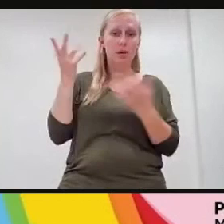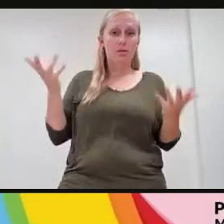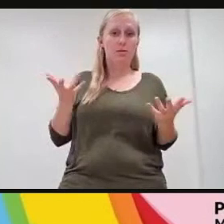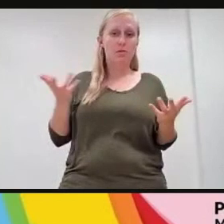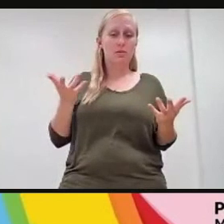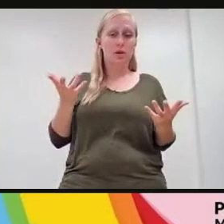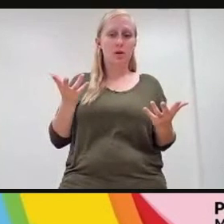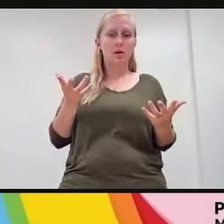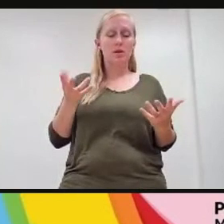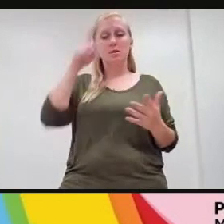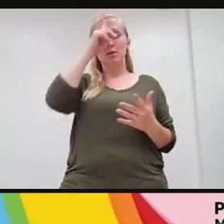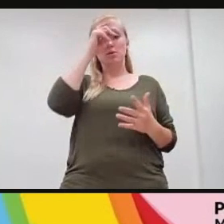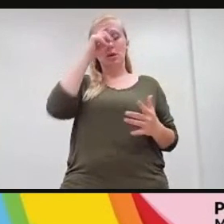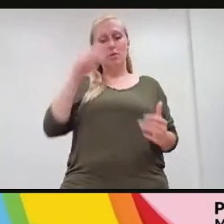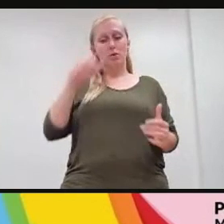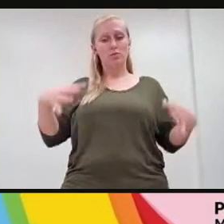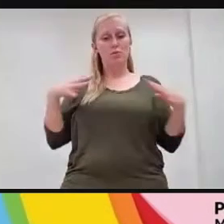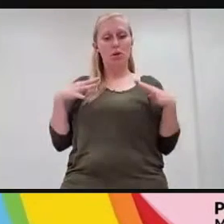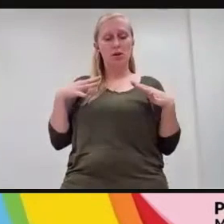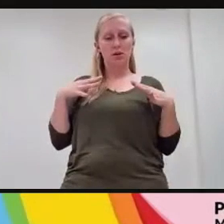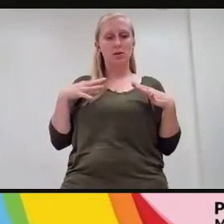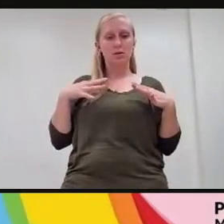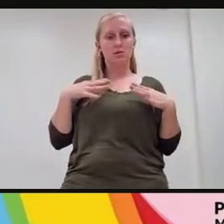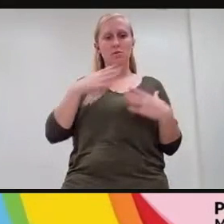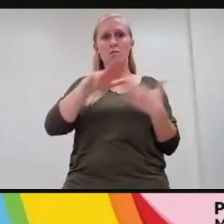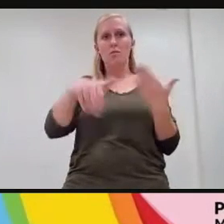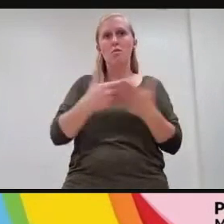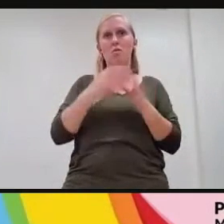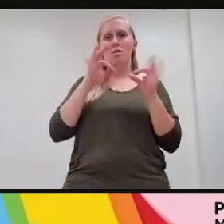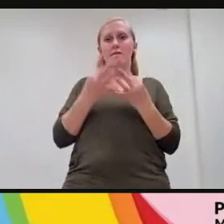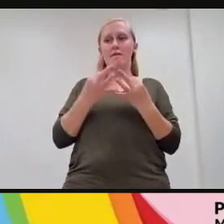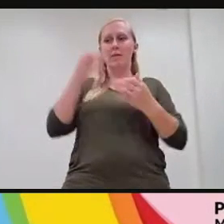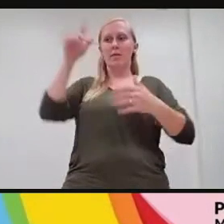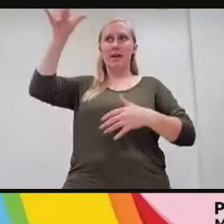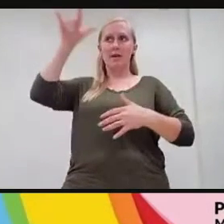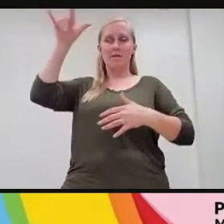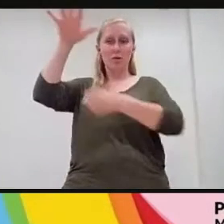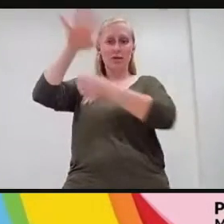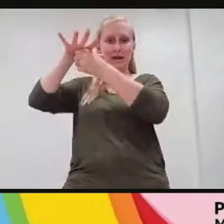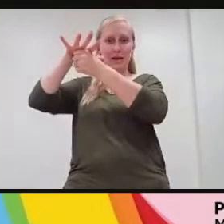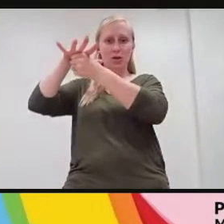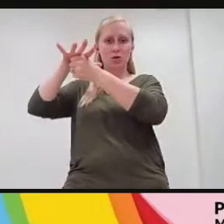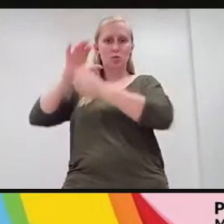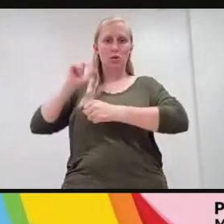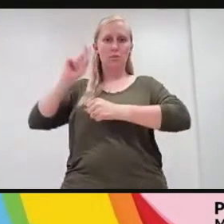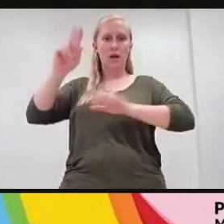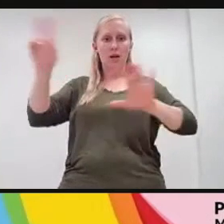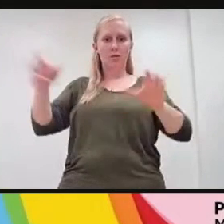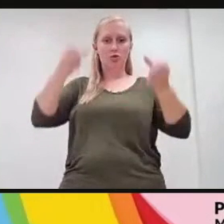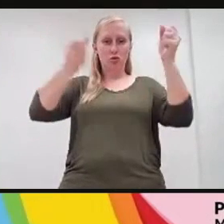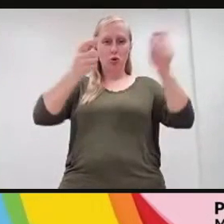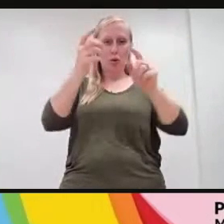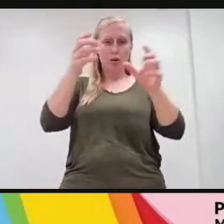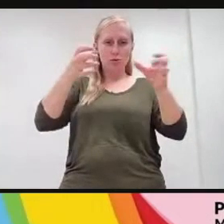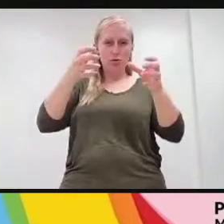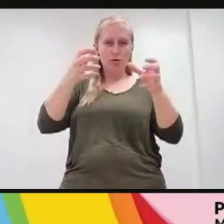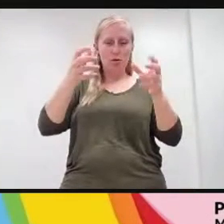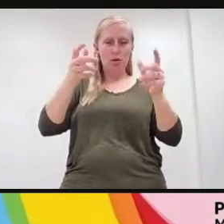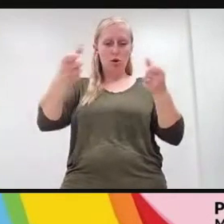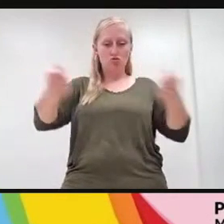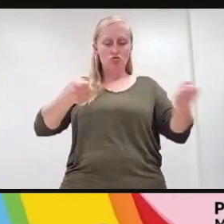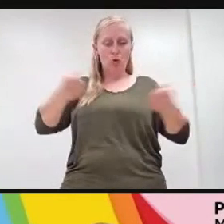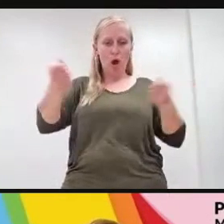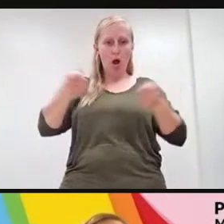summer breaks. You know, all the families from the Air Force Station would go in the back of a pickup, you know, one of those military trucks